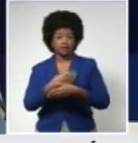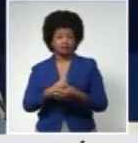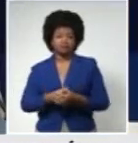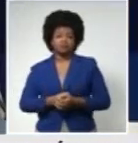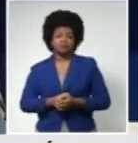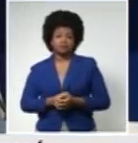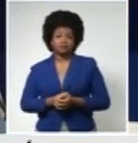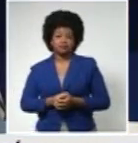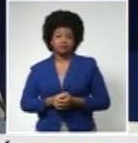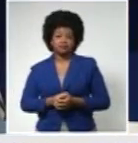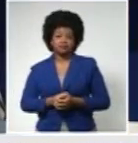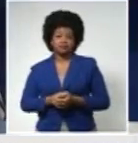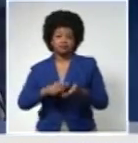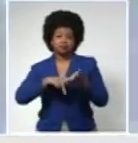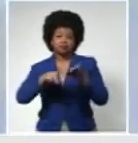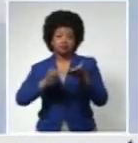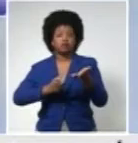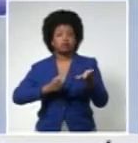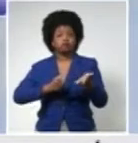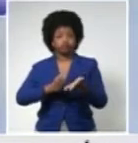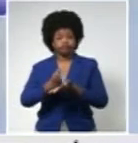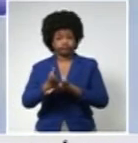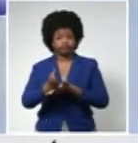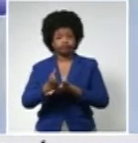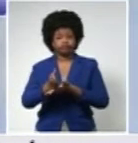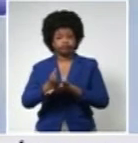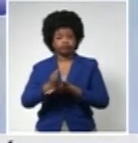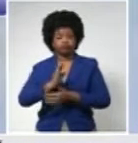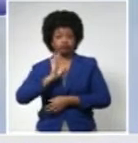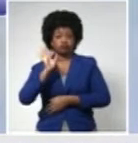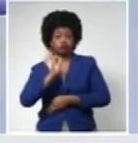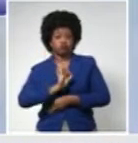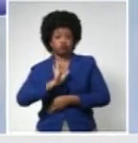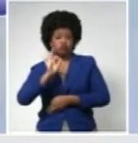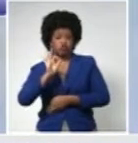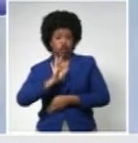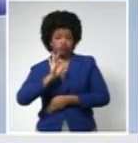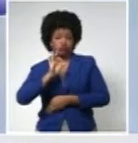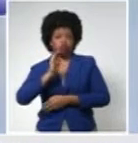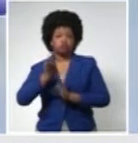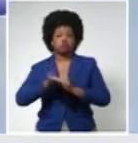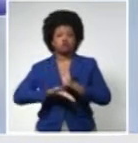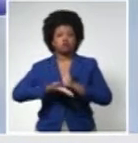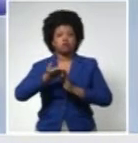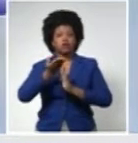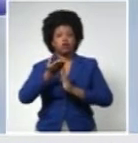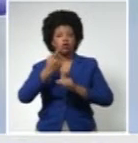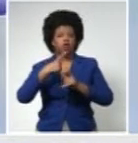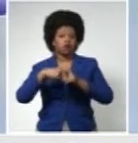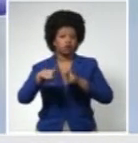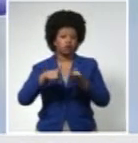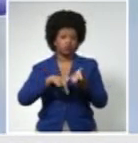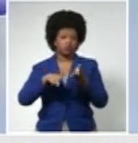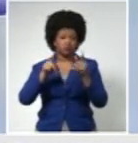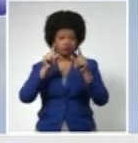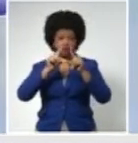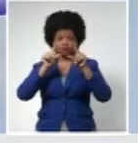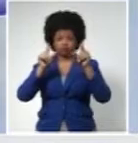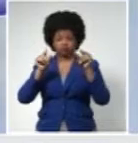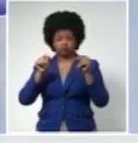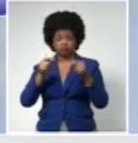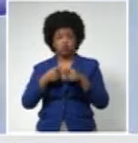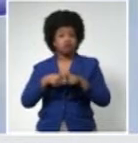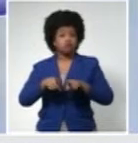the one that it had yesterday. It is currently of 5.43% per 100,000